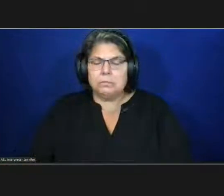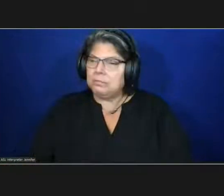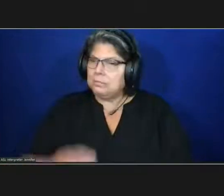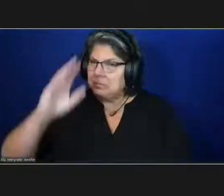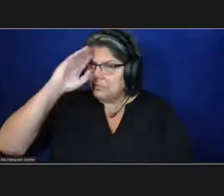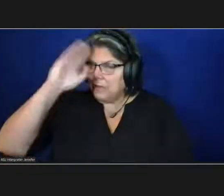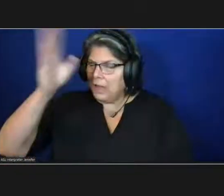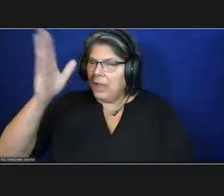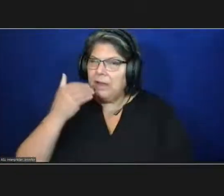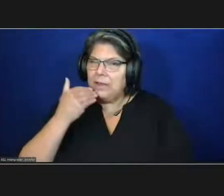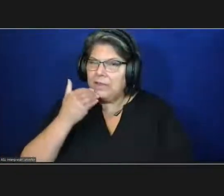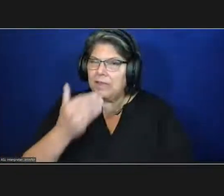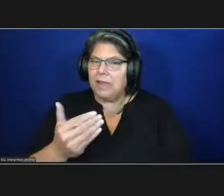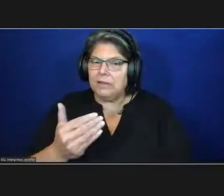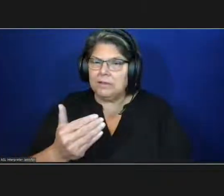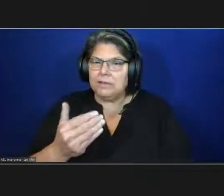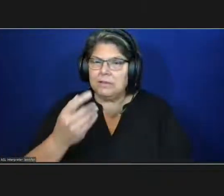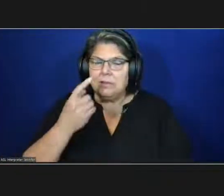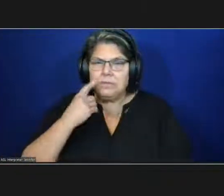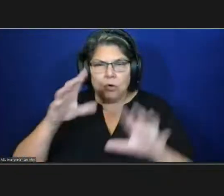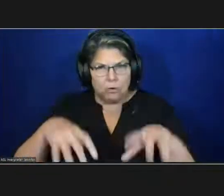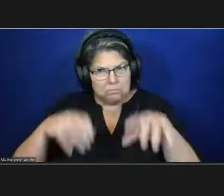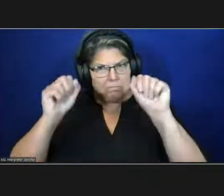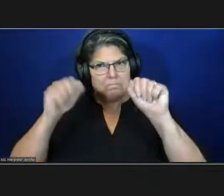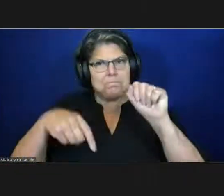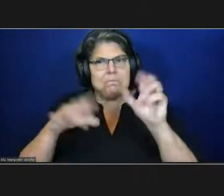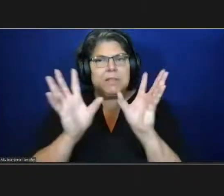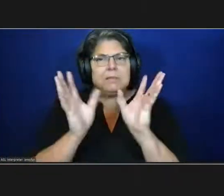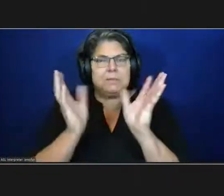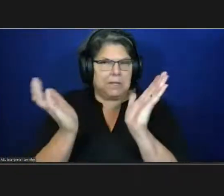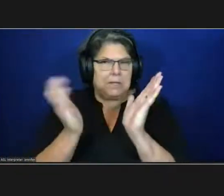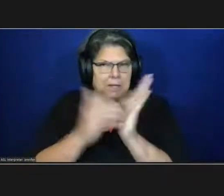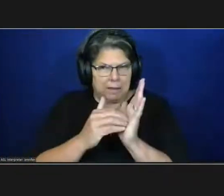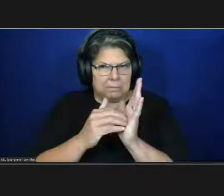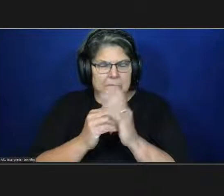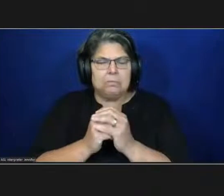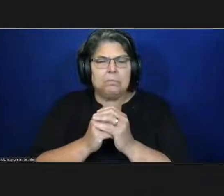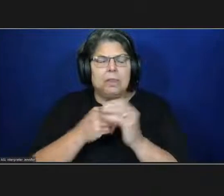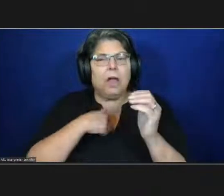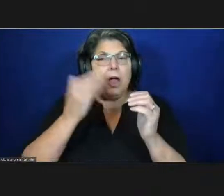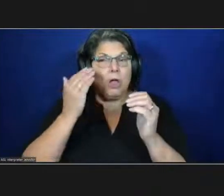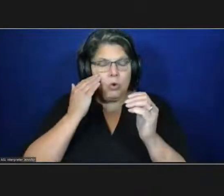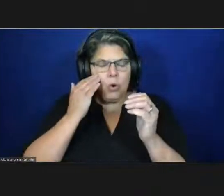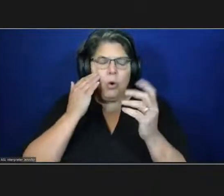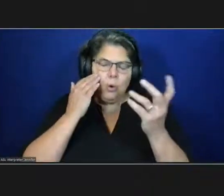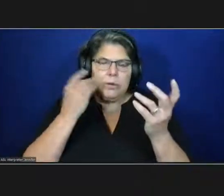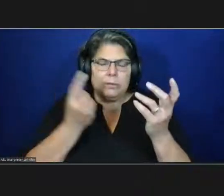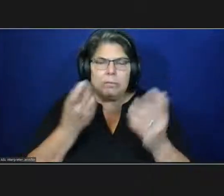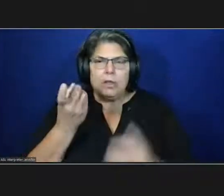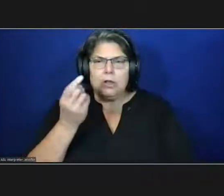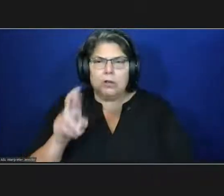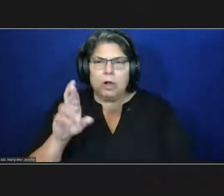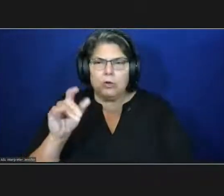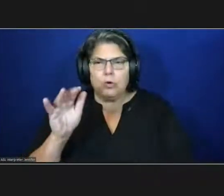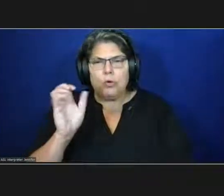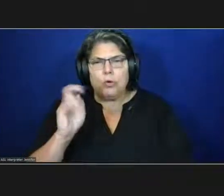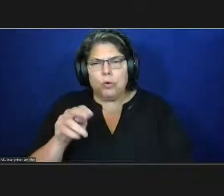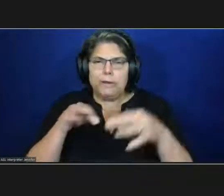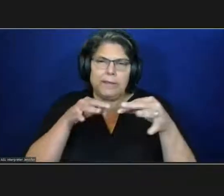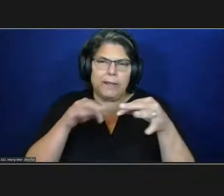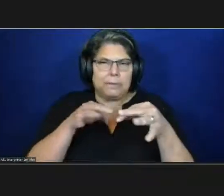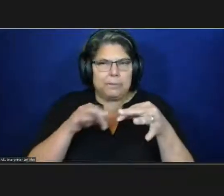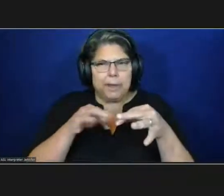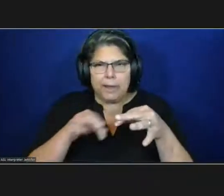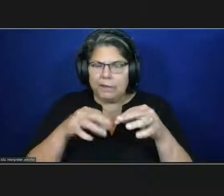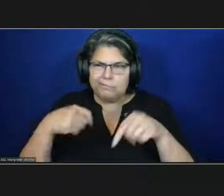Hi, thanks for having this again. I know this is something that Dr. Coren's gone over the